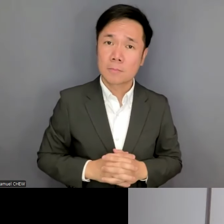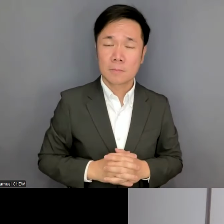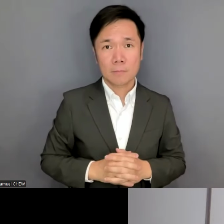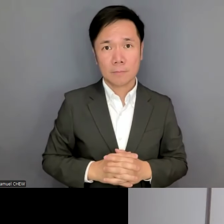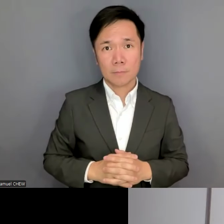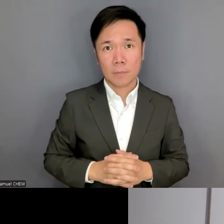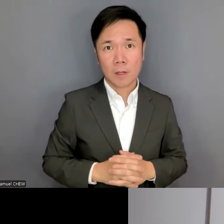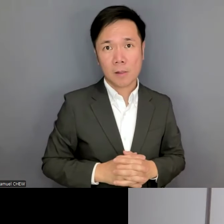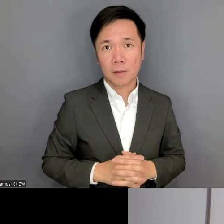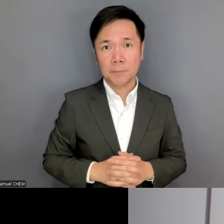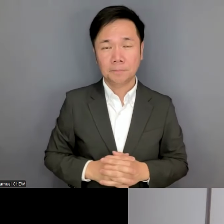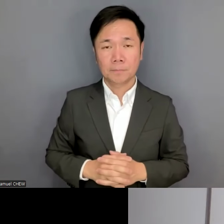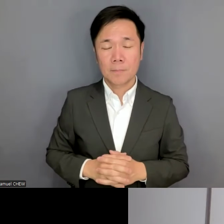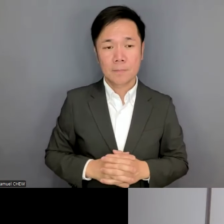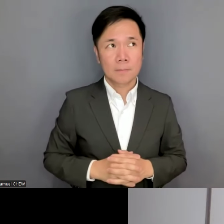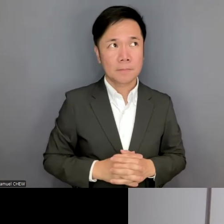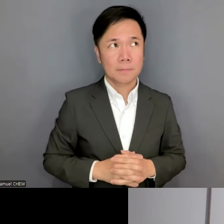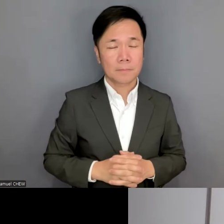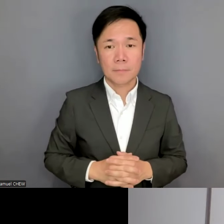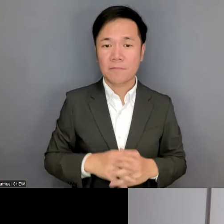form part of RIADIS and